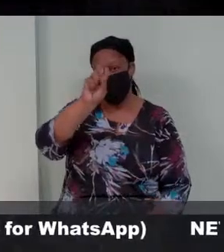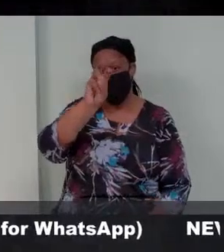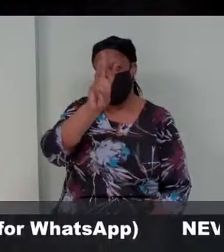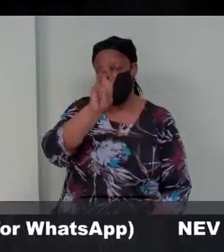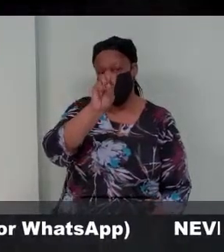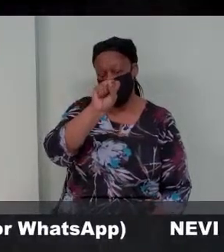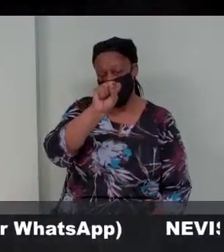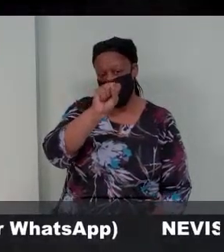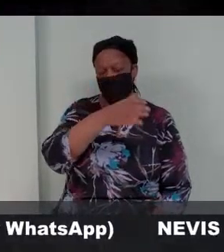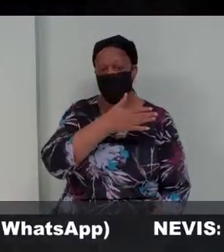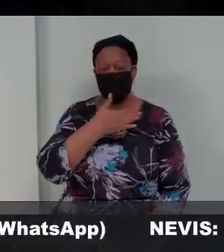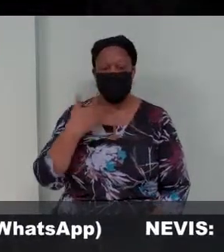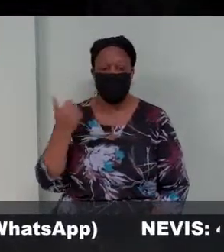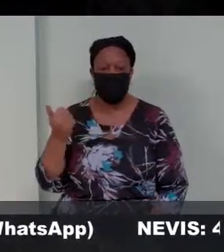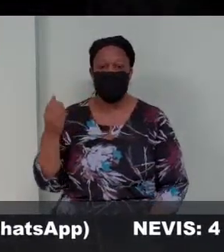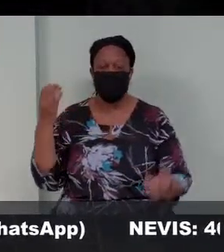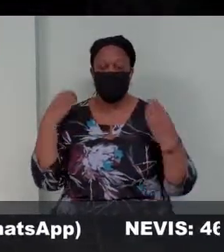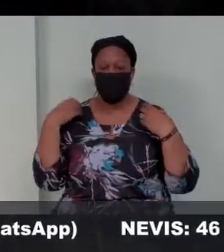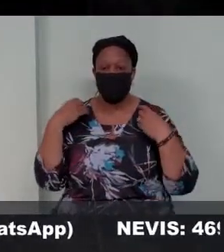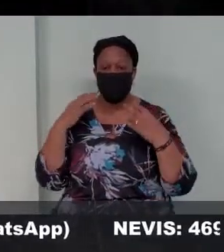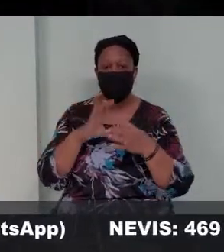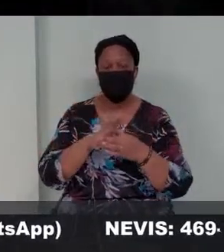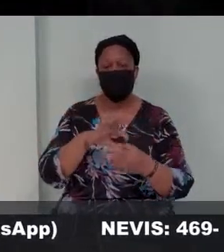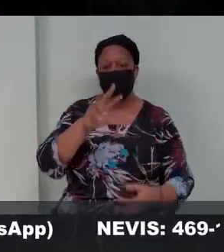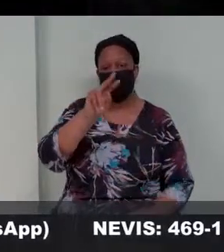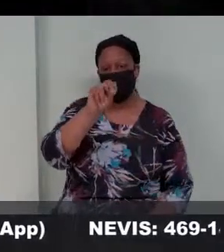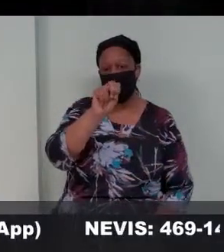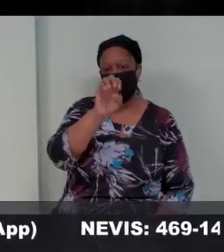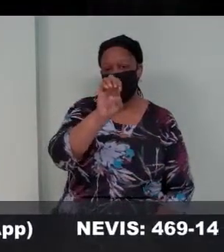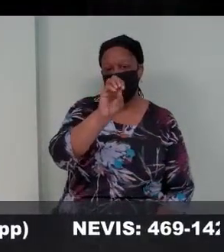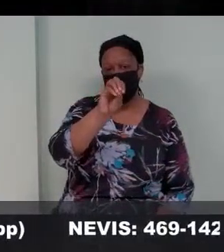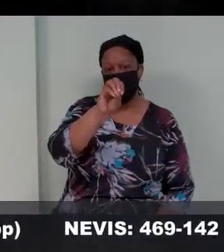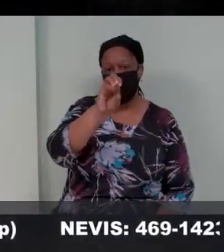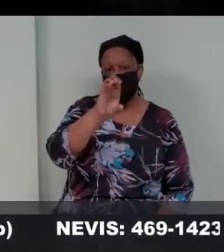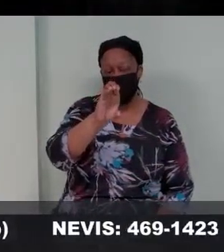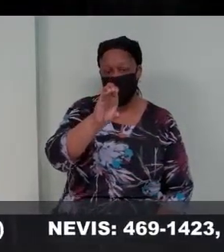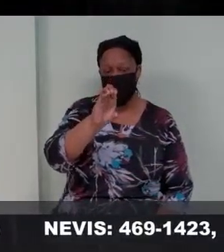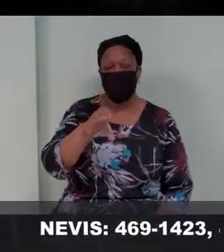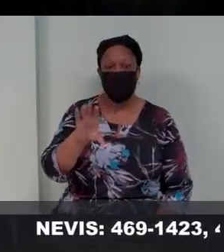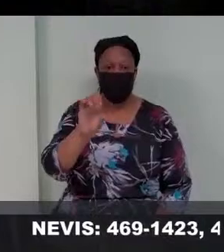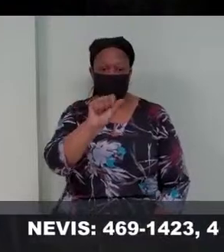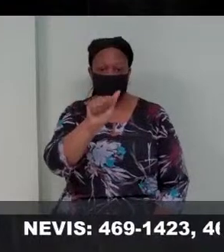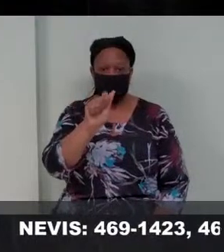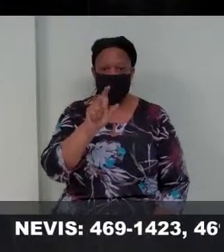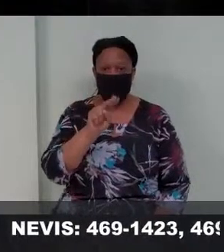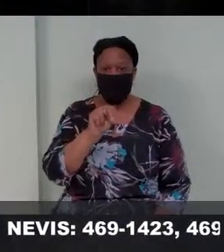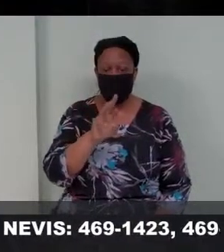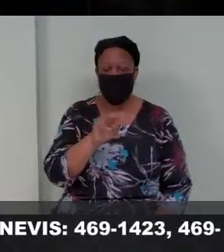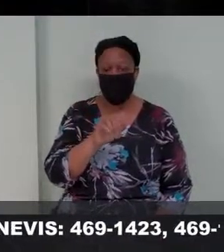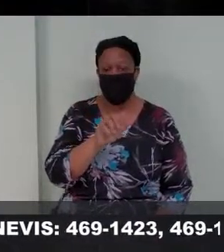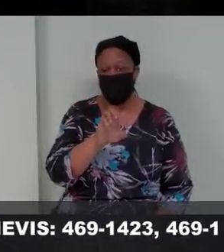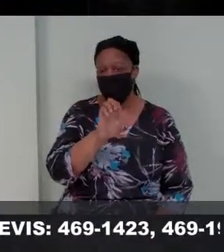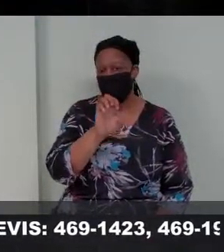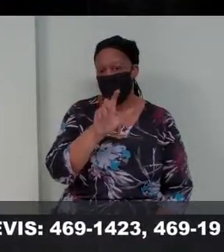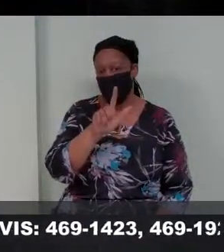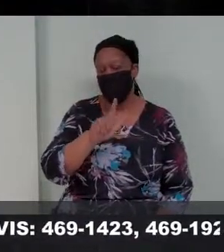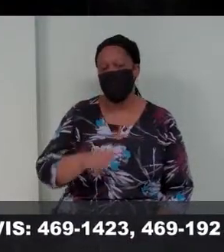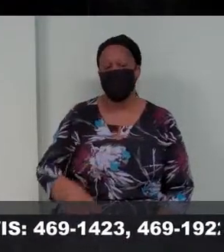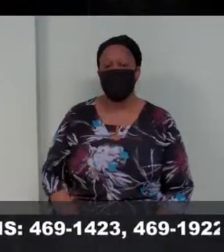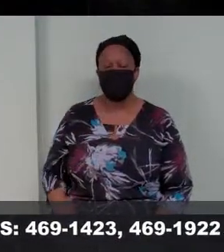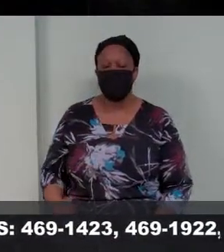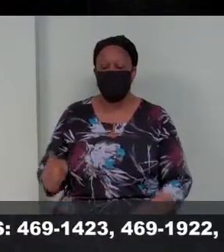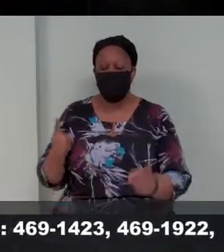and Chairman of the NEOC, Mr. Abdias Samuel, concerning plans for the